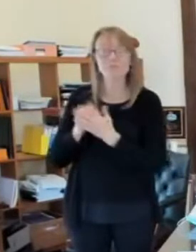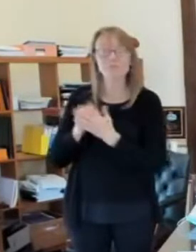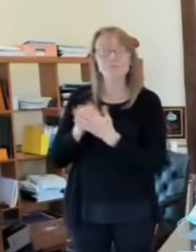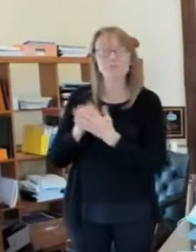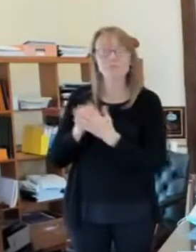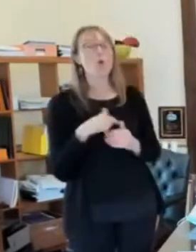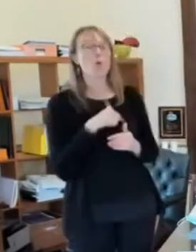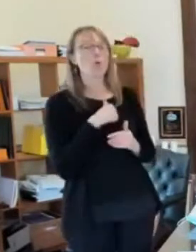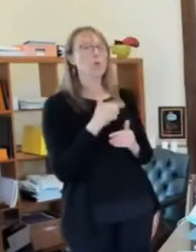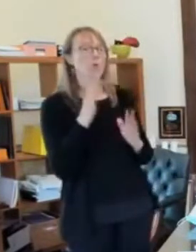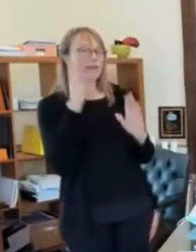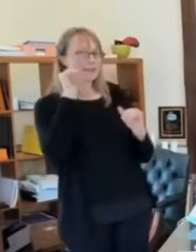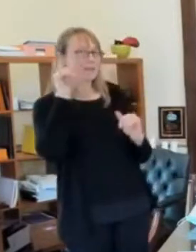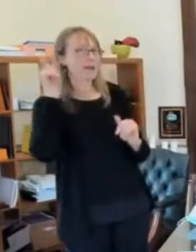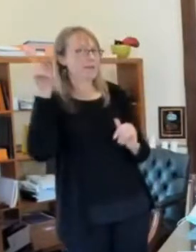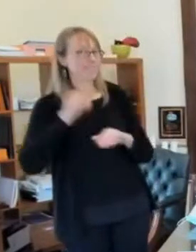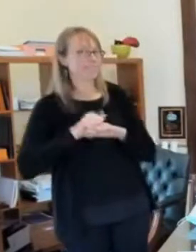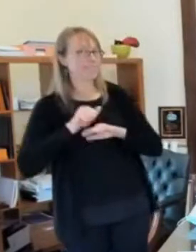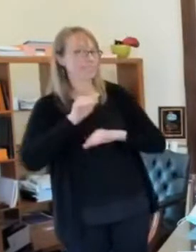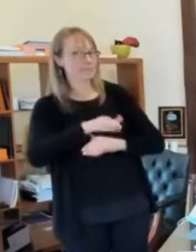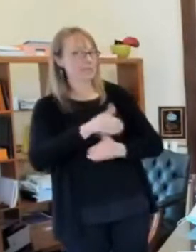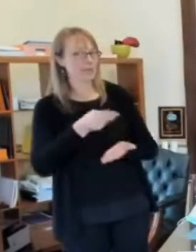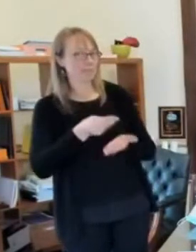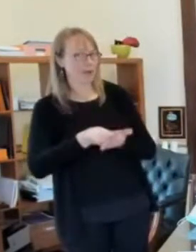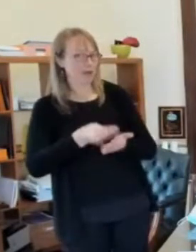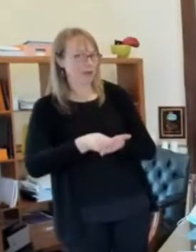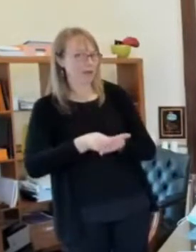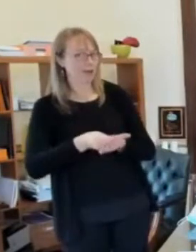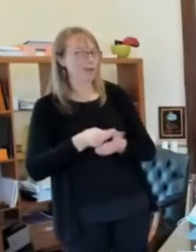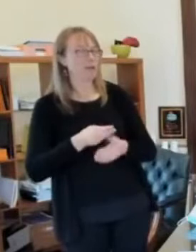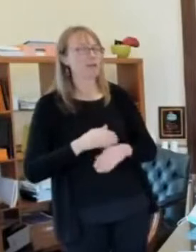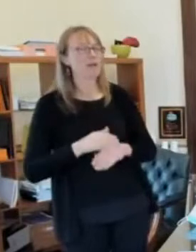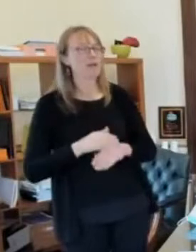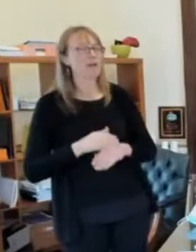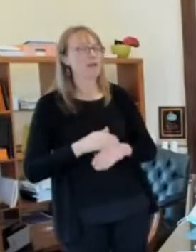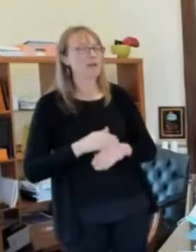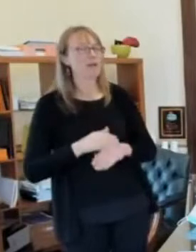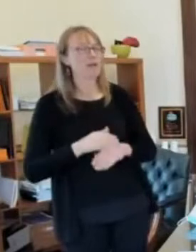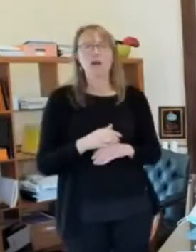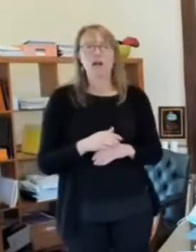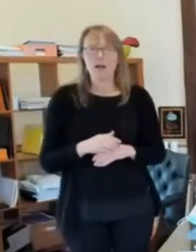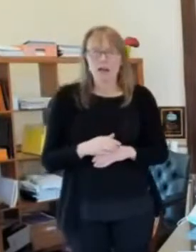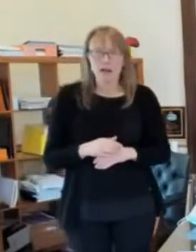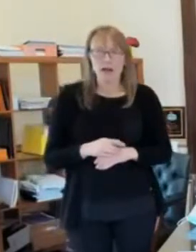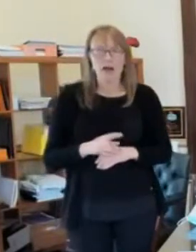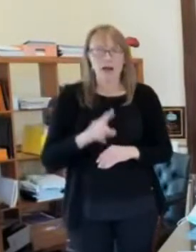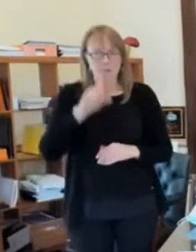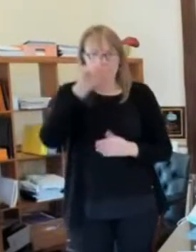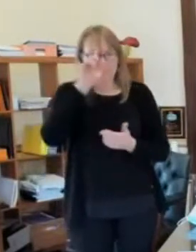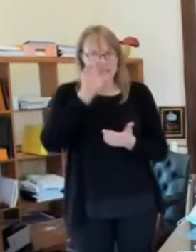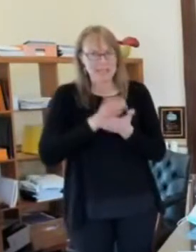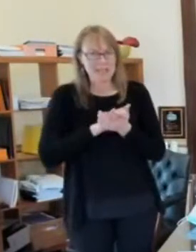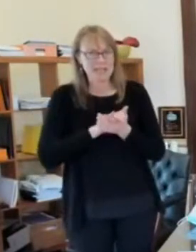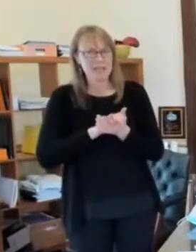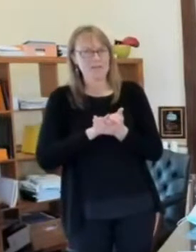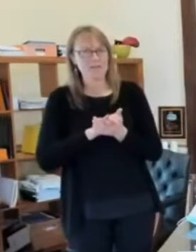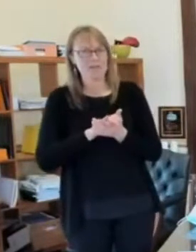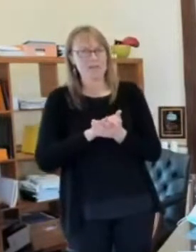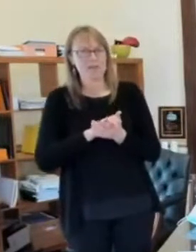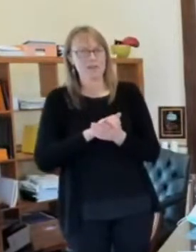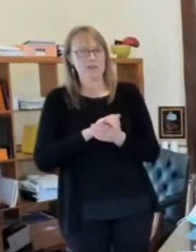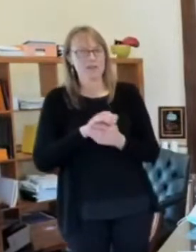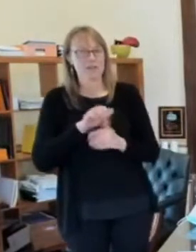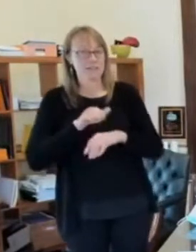those funds. I believe those funds have to be dispersed to cities within 30